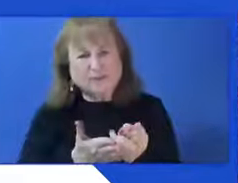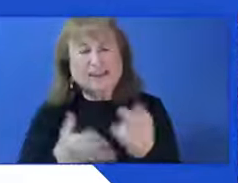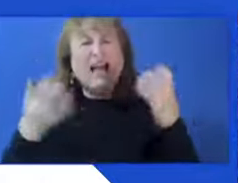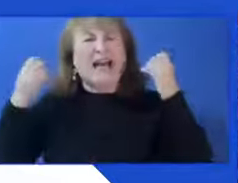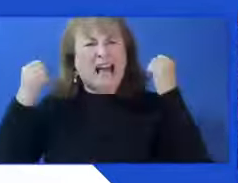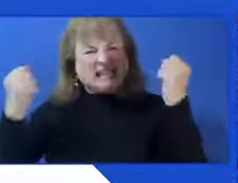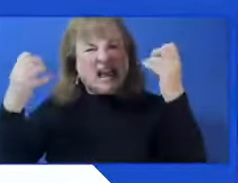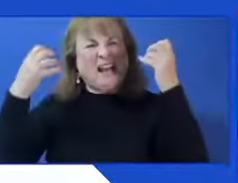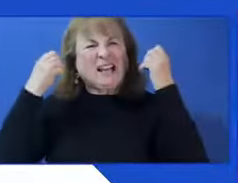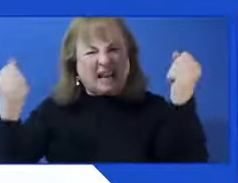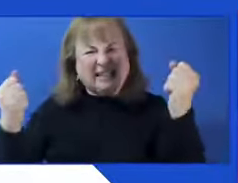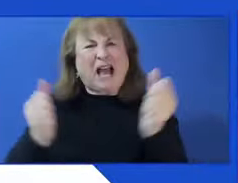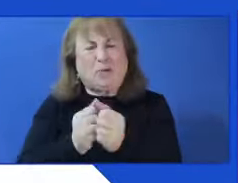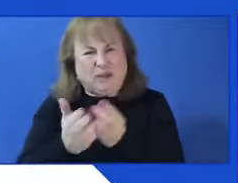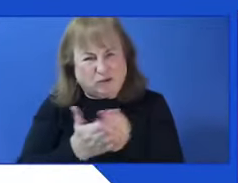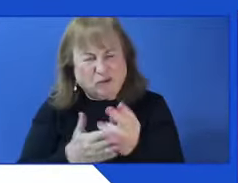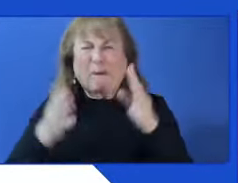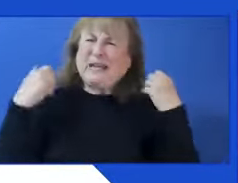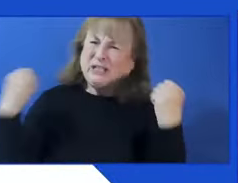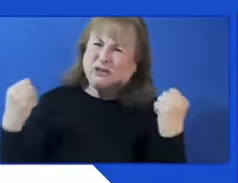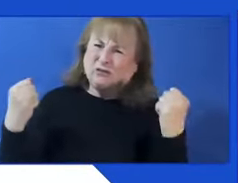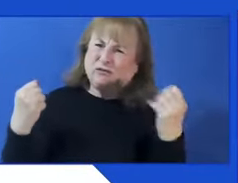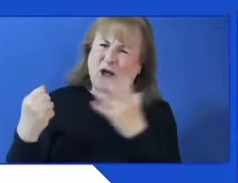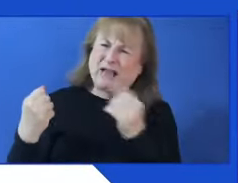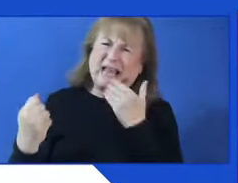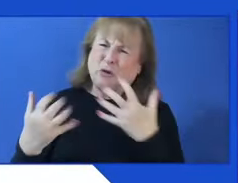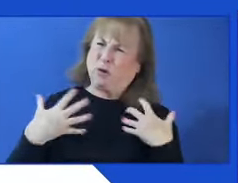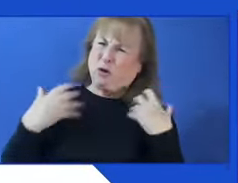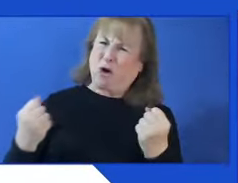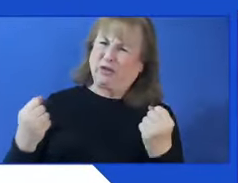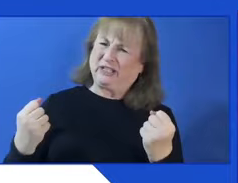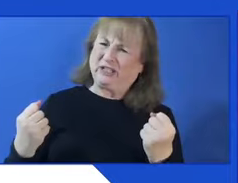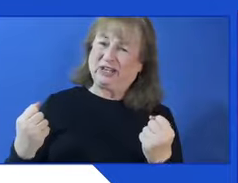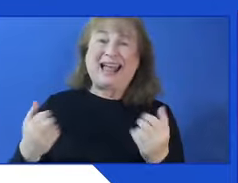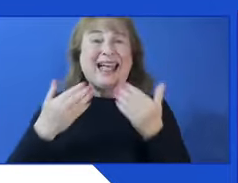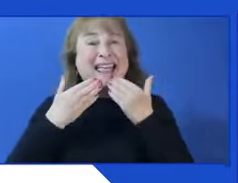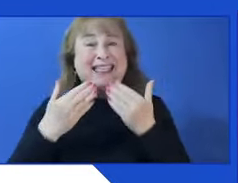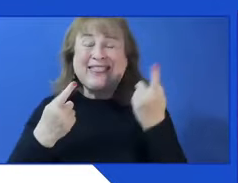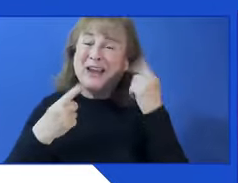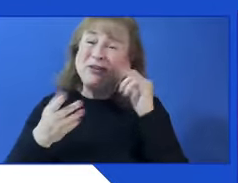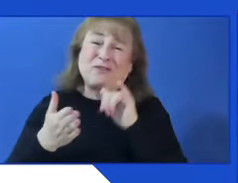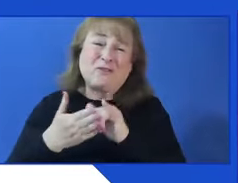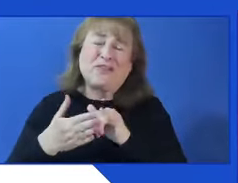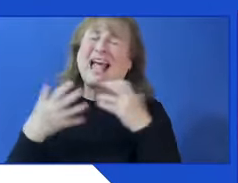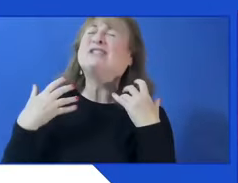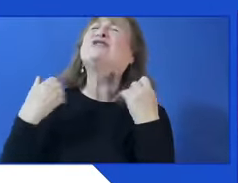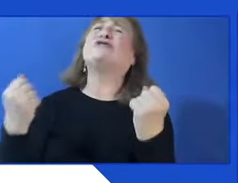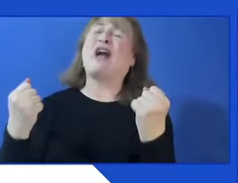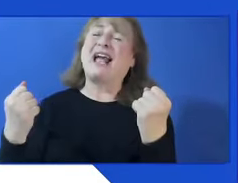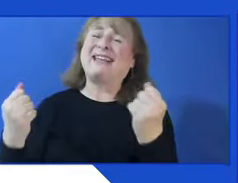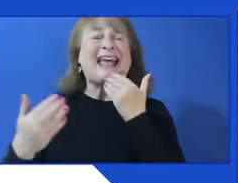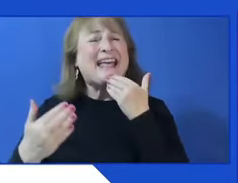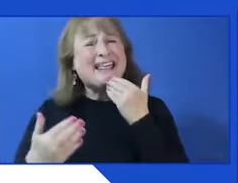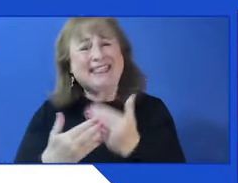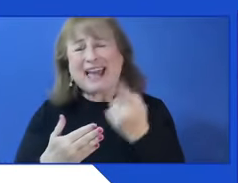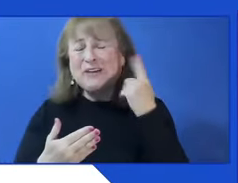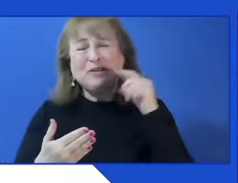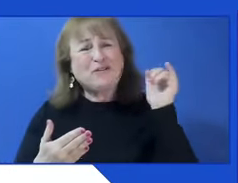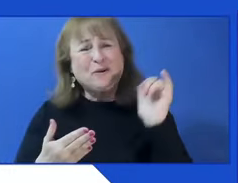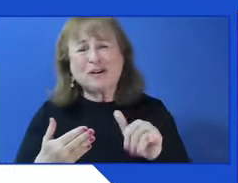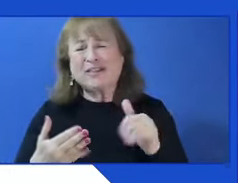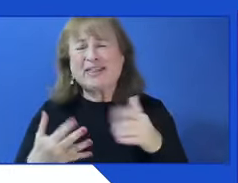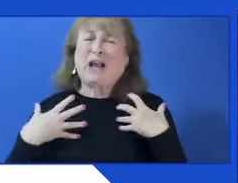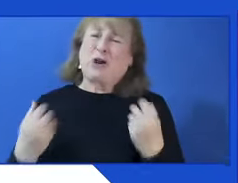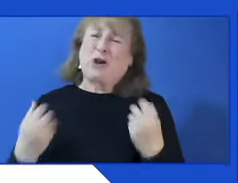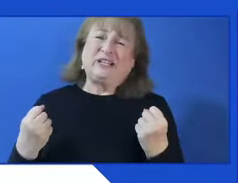Chazak ve'ematz, be strong and of good courage. Thank you for that strength. Thank you for that